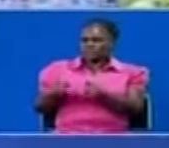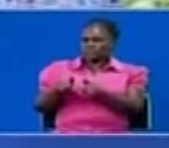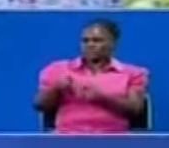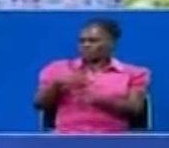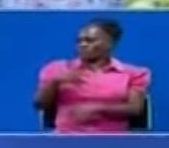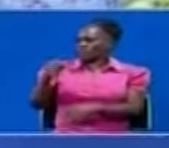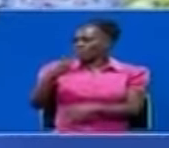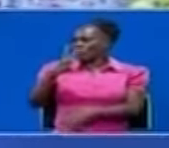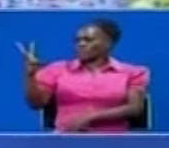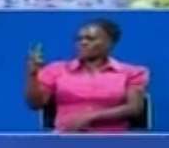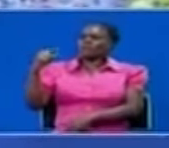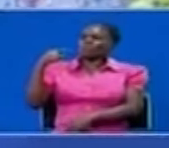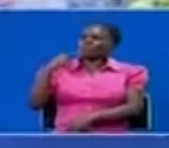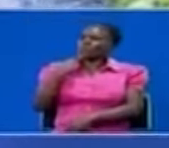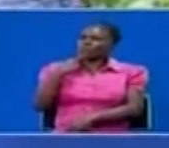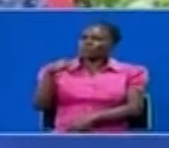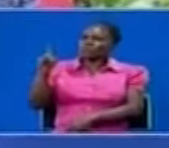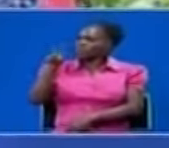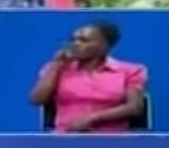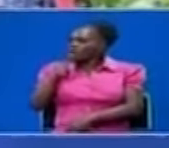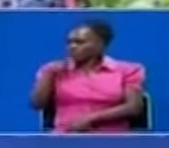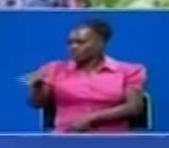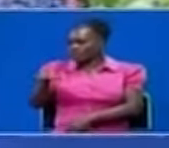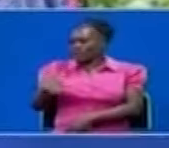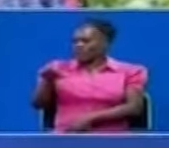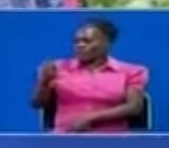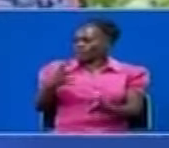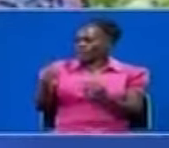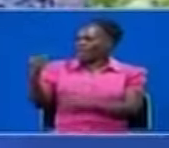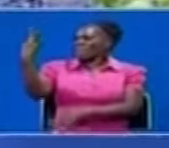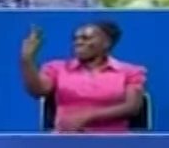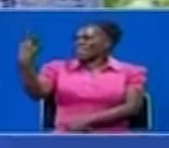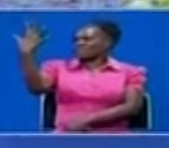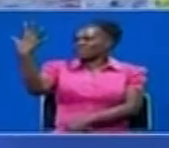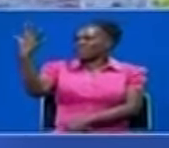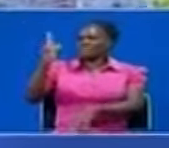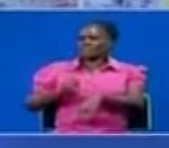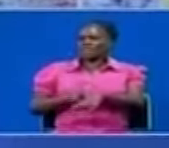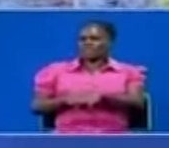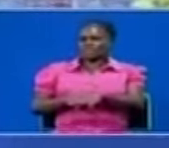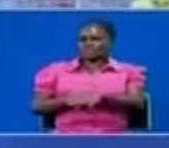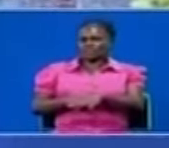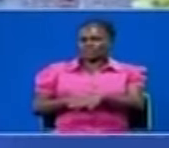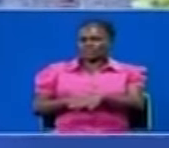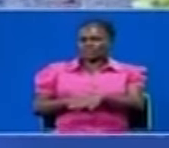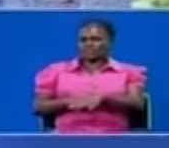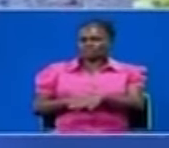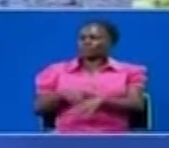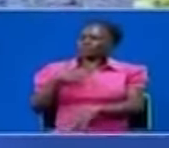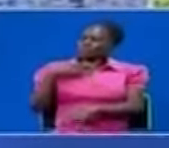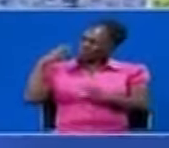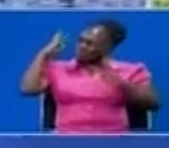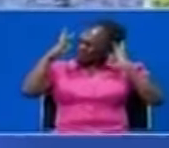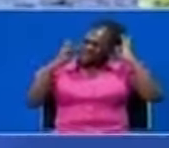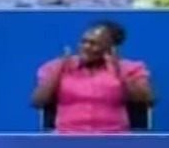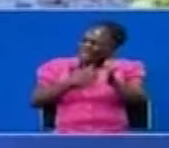going to West Pokot, where he knows it is a KANU zone. He has actually gone there 35 times and 29 times here in Baringo. We wonder what